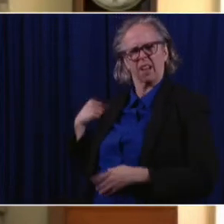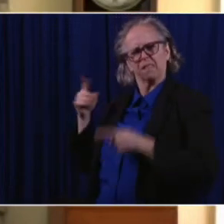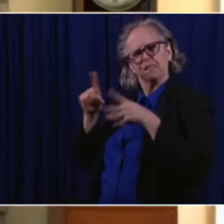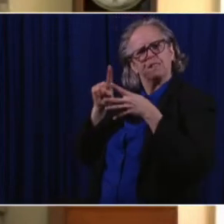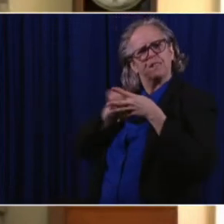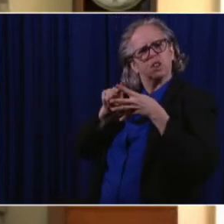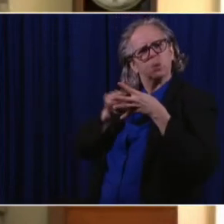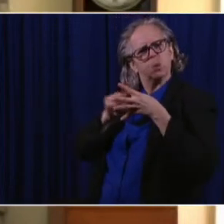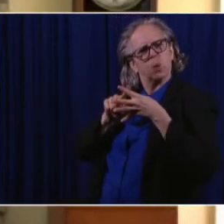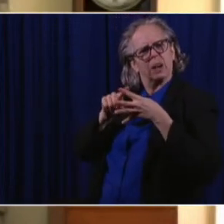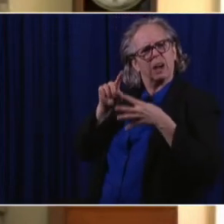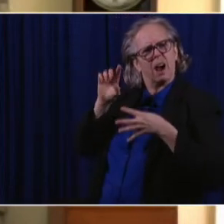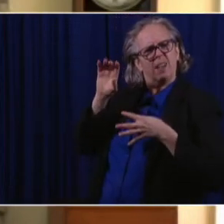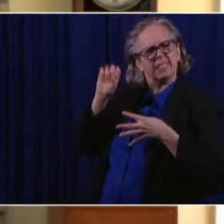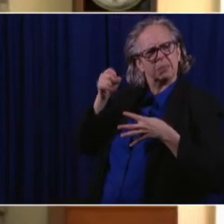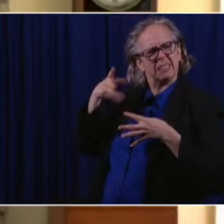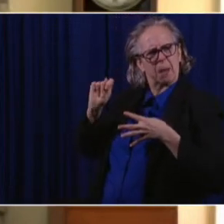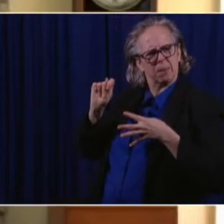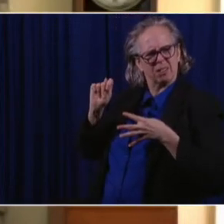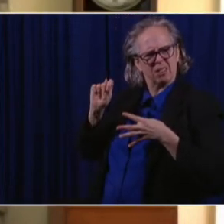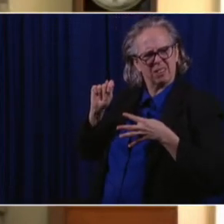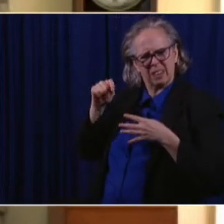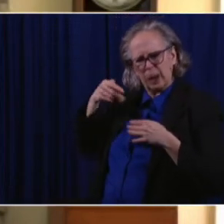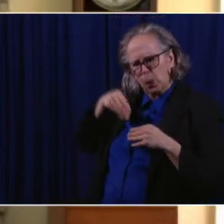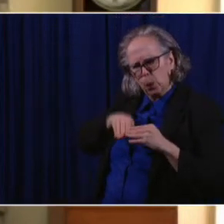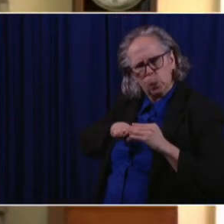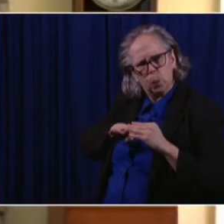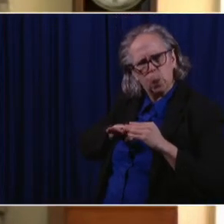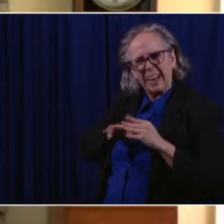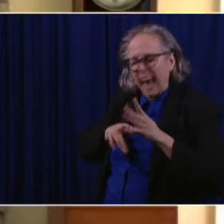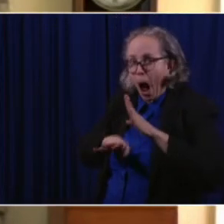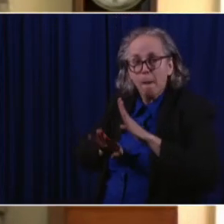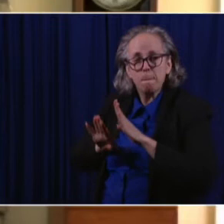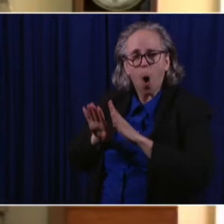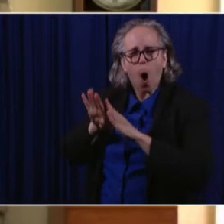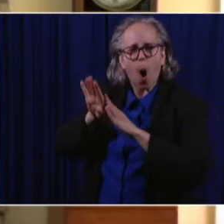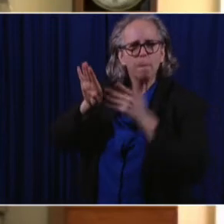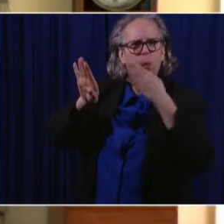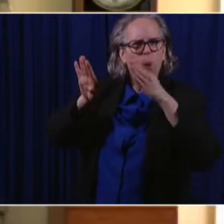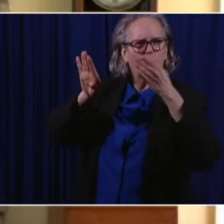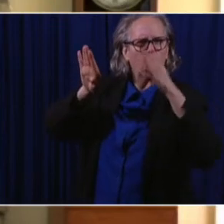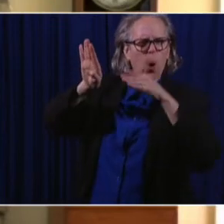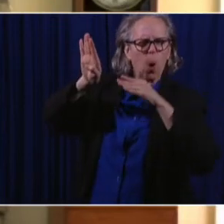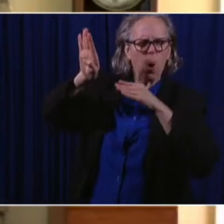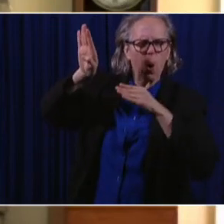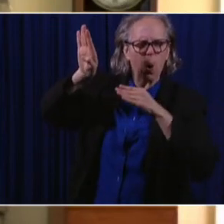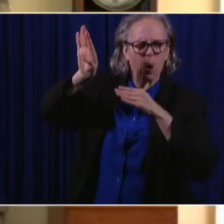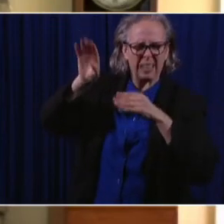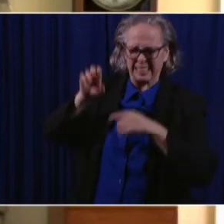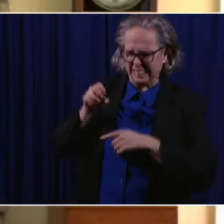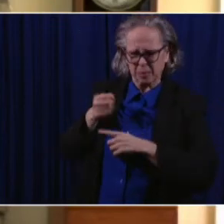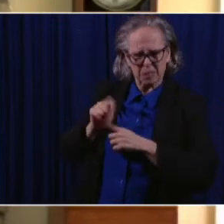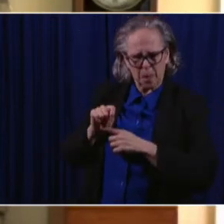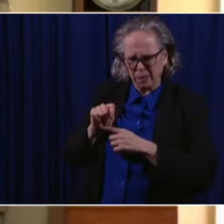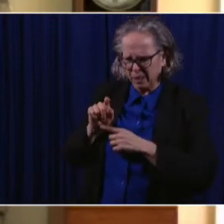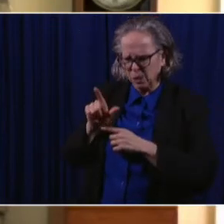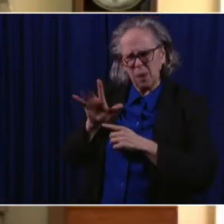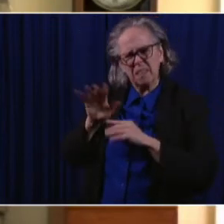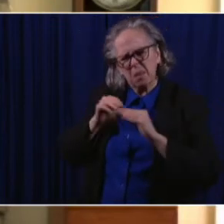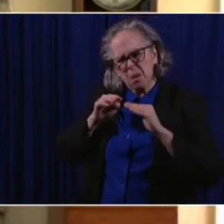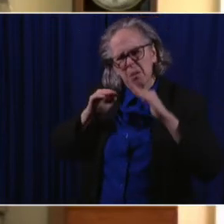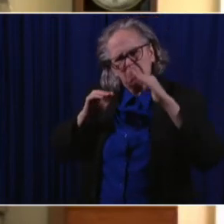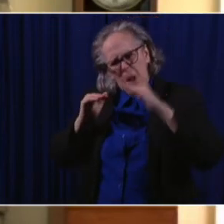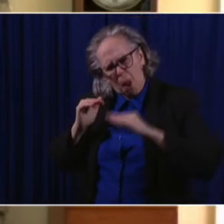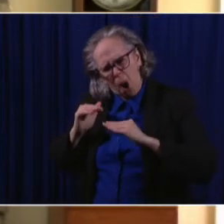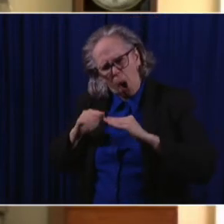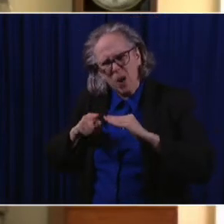the dramatic change. And even down here as late as September 25th, we were still around here, and